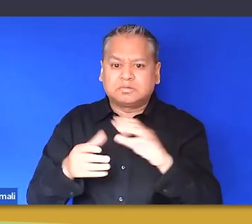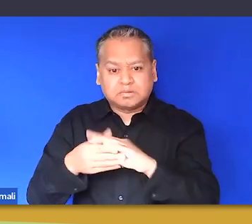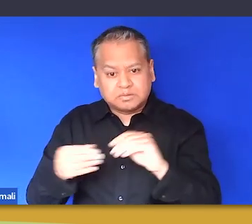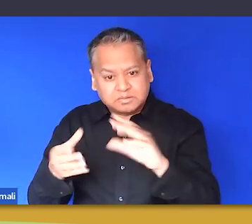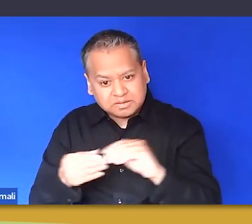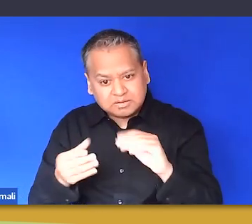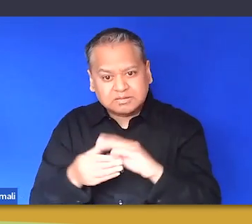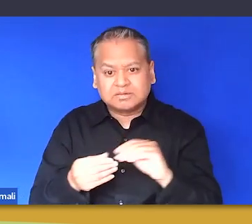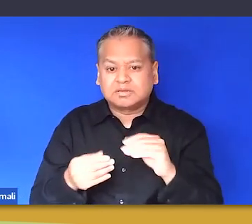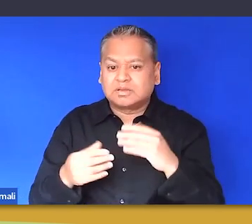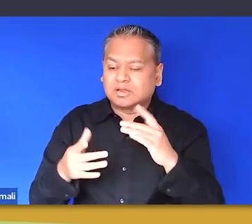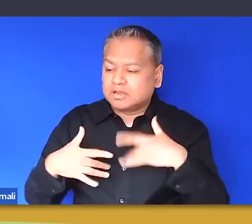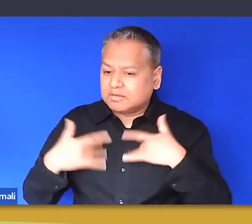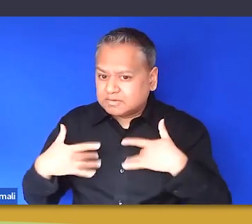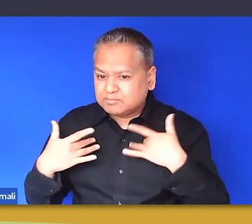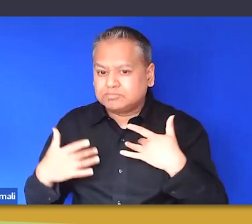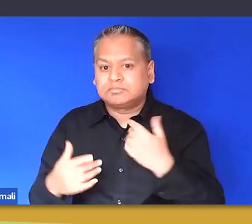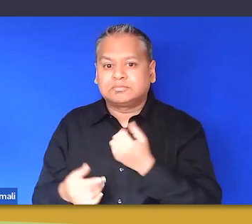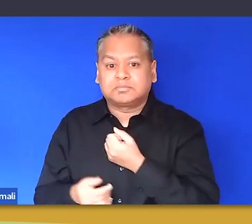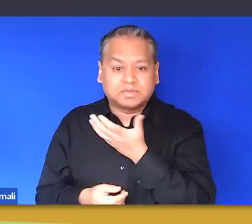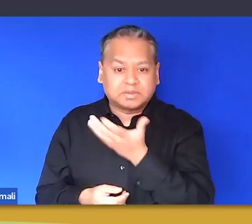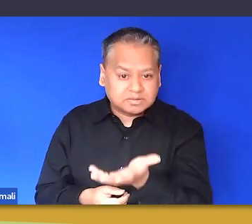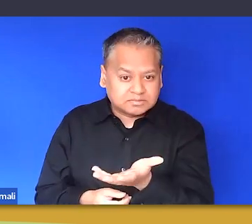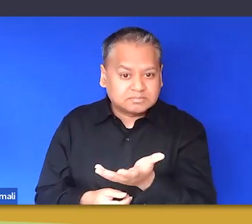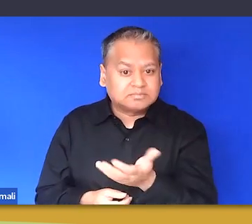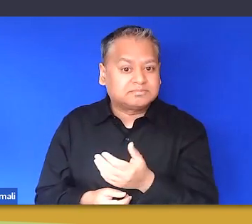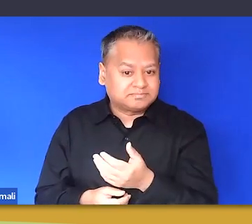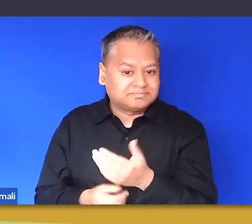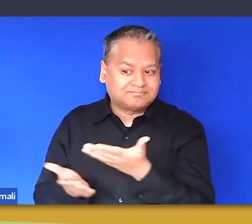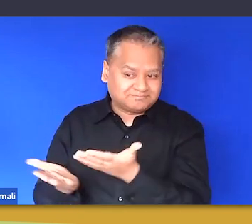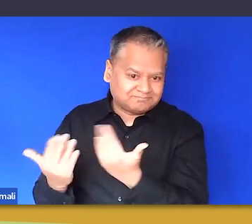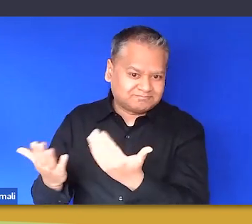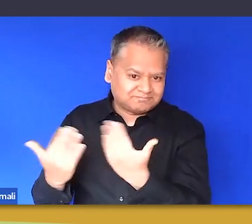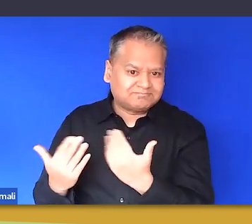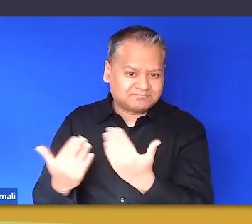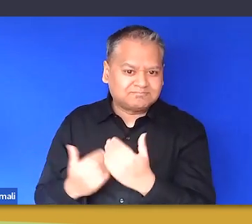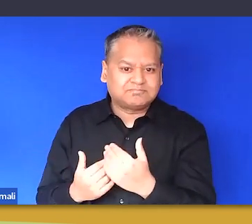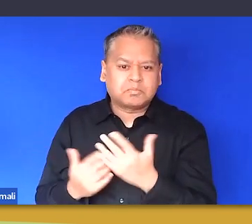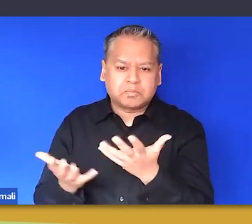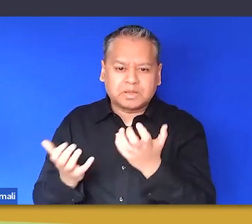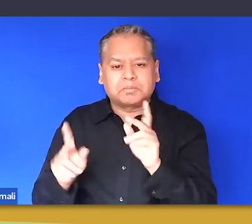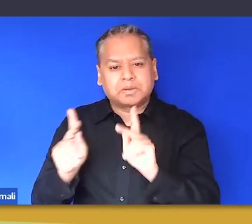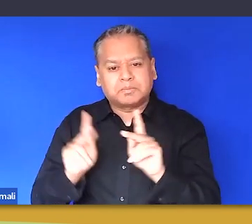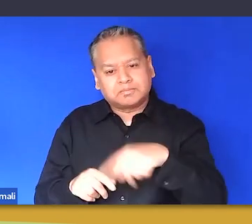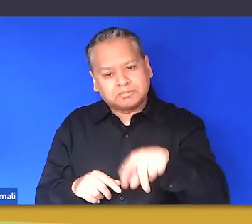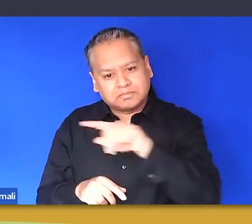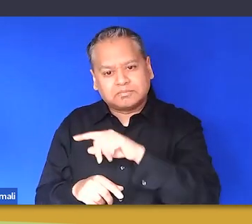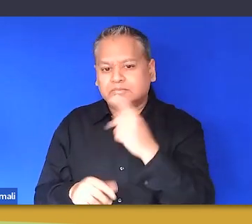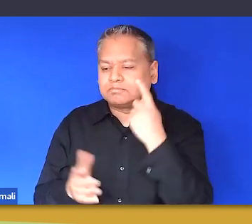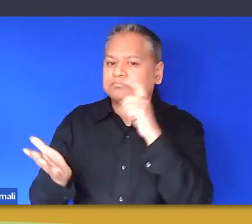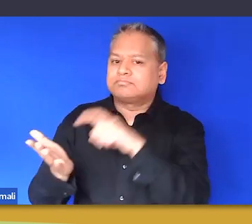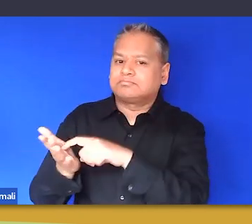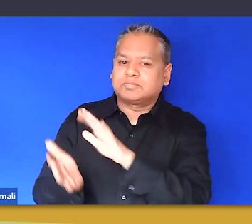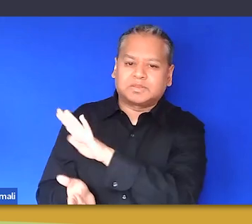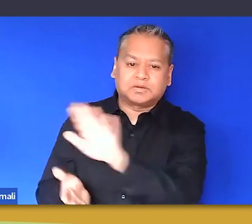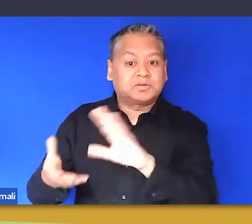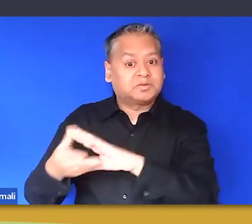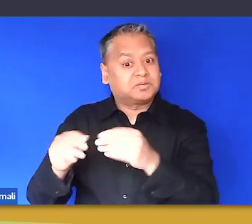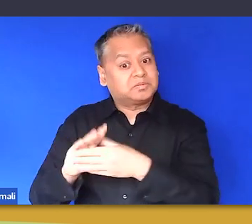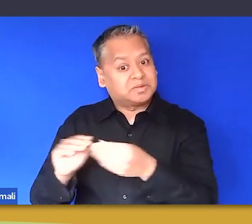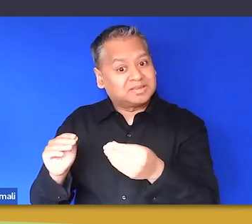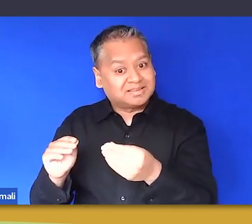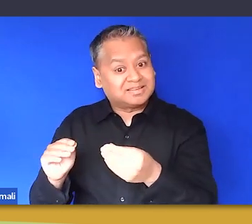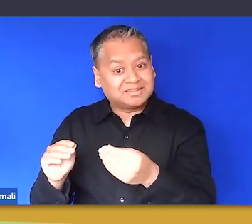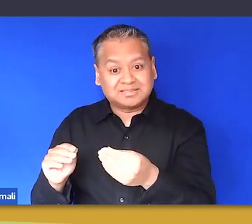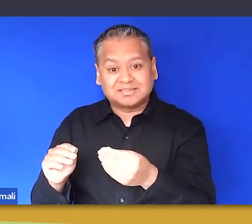voices that have been kept quiet. Literacy is providing the means to write it and to give access to education. Every